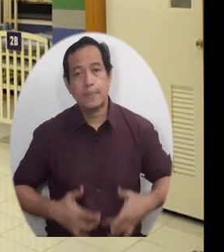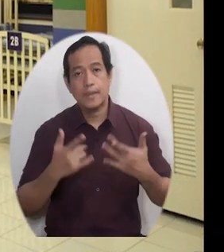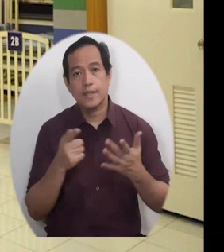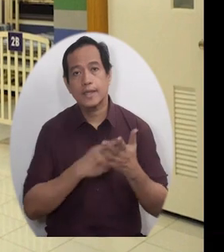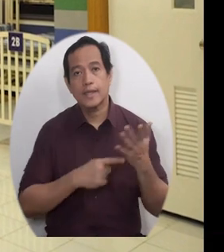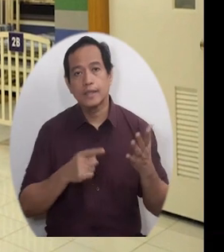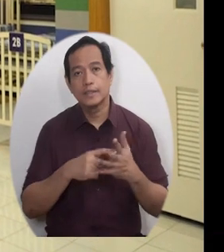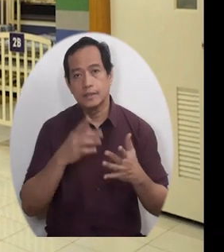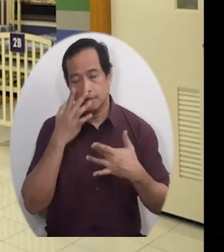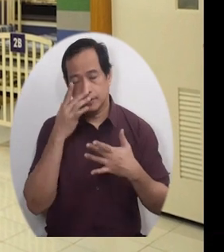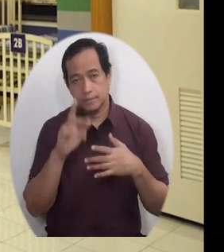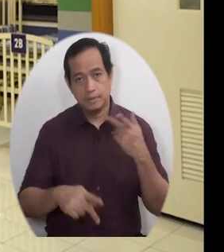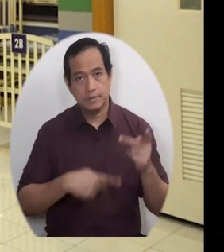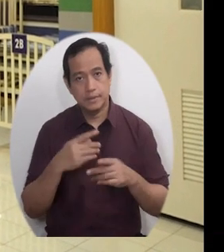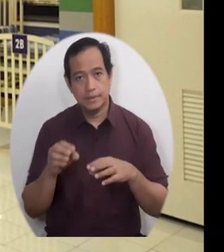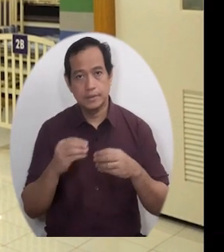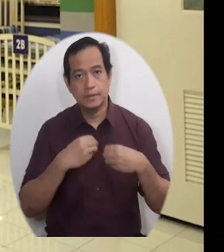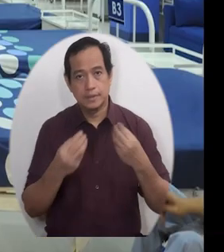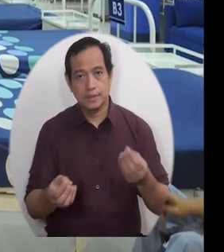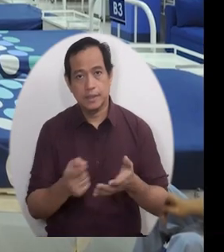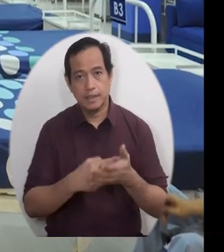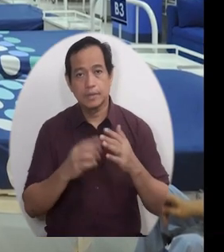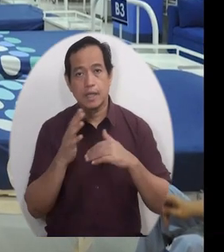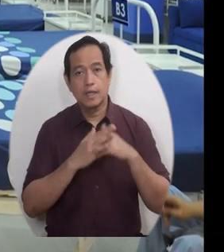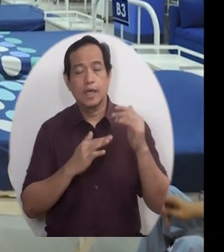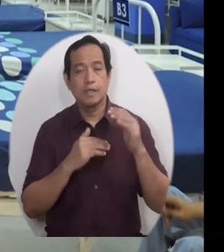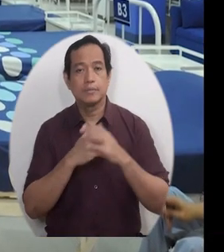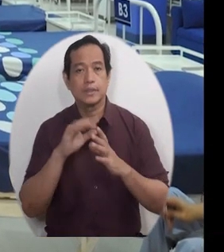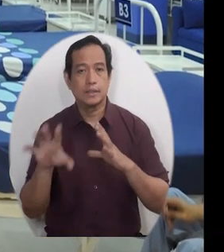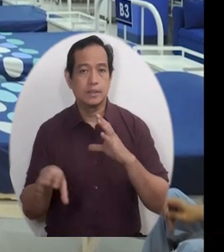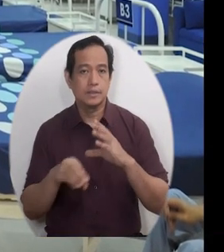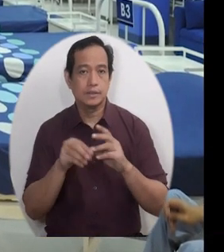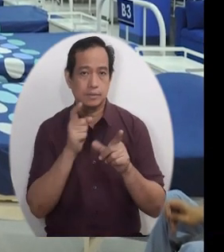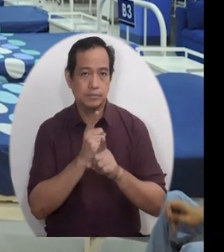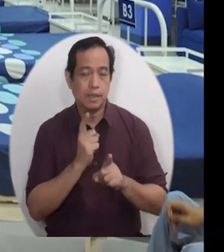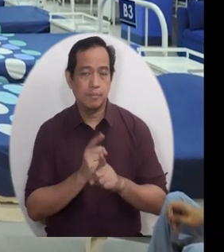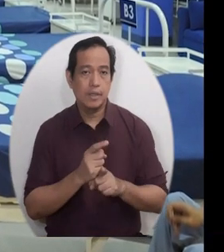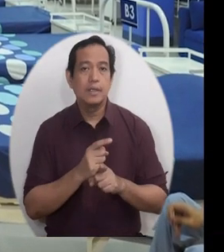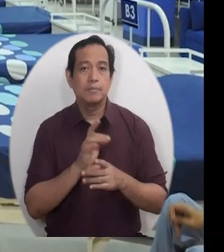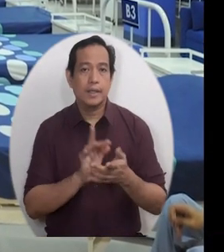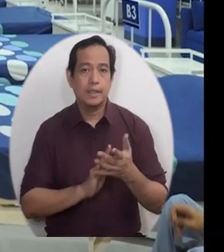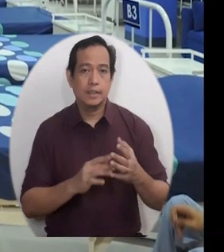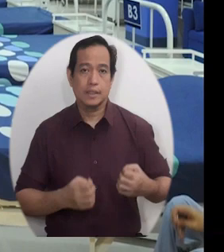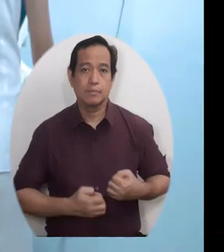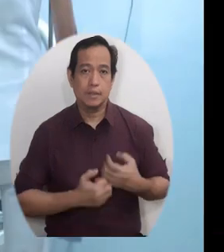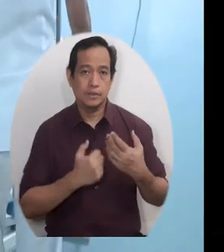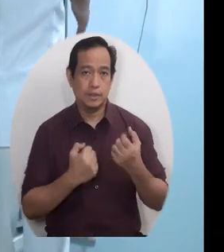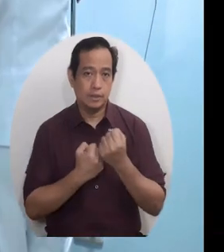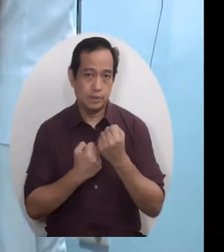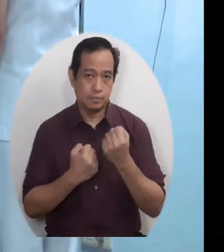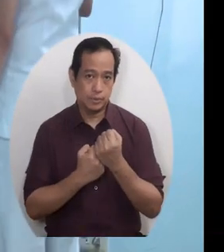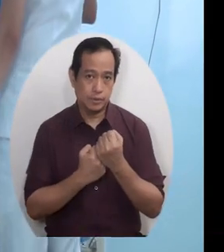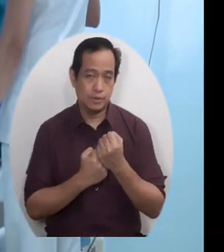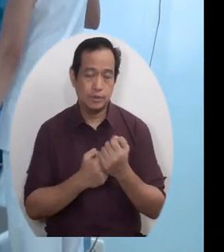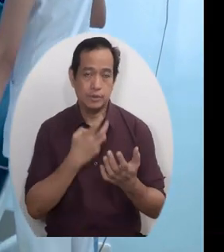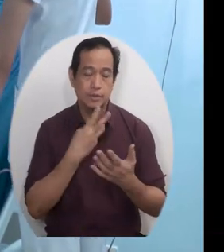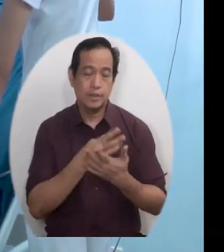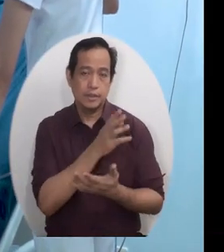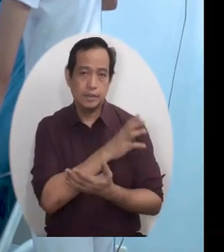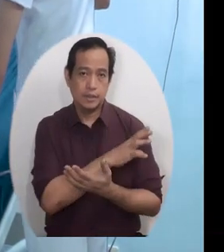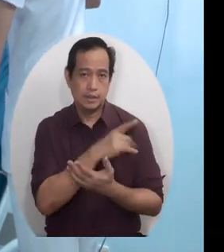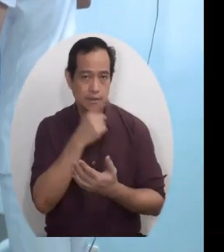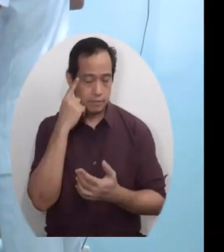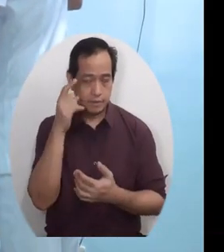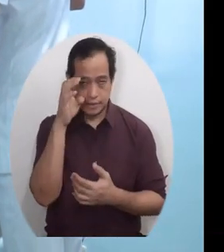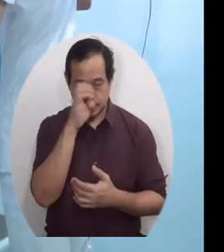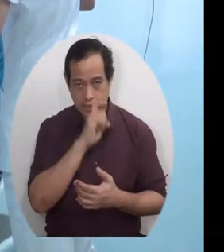several public hospitals, equipped to help ease the journey of terminally ill patients. These hospice units